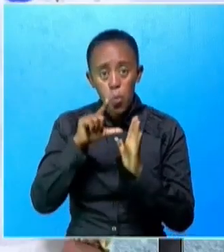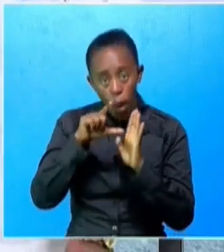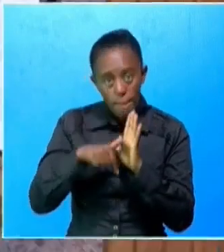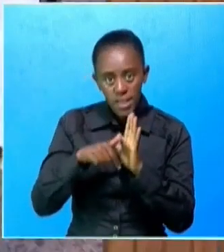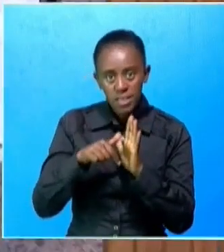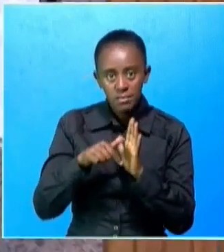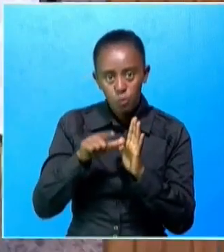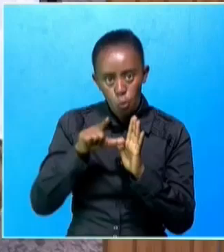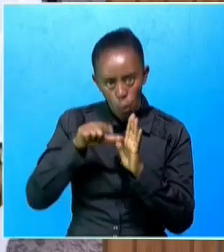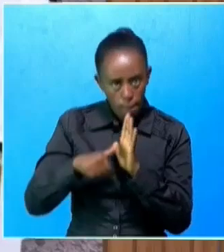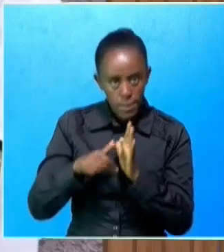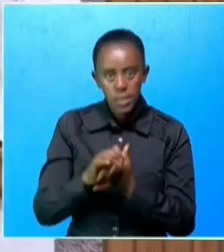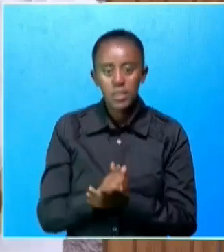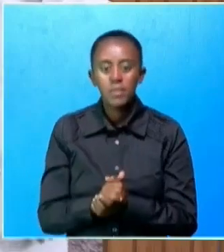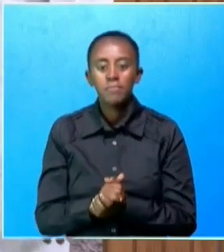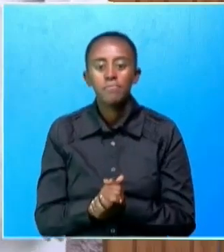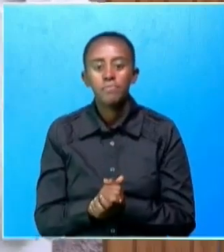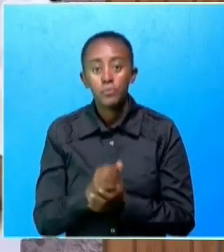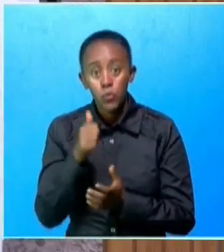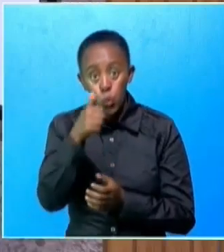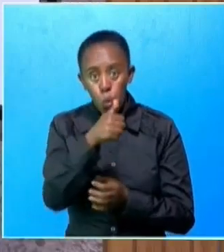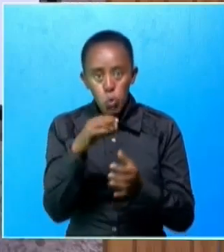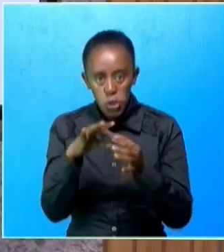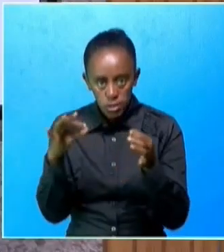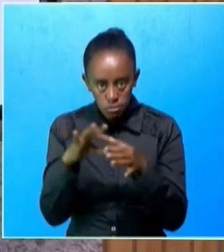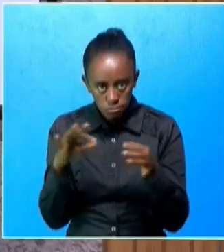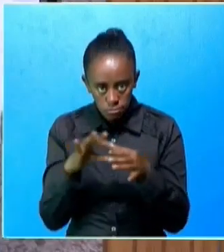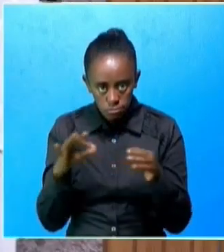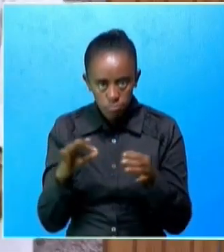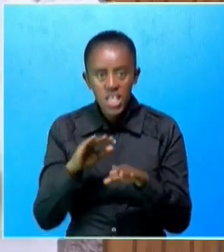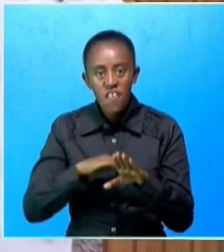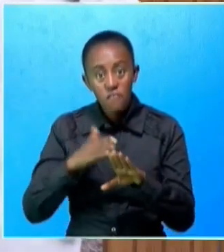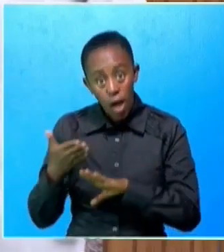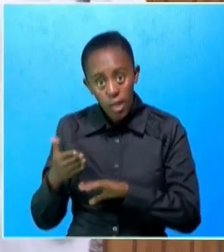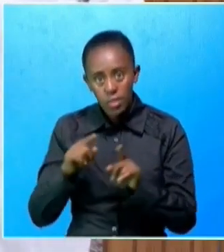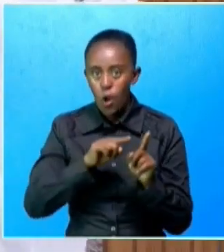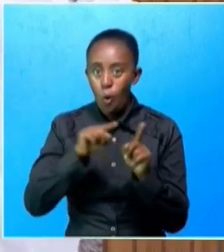try to make your own sentences with invite and go.